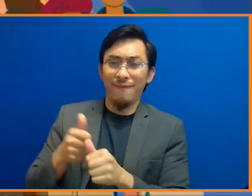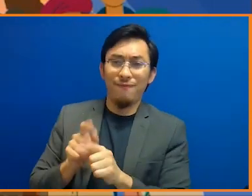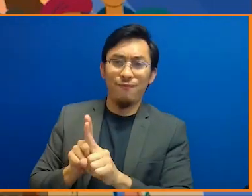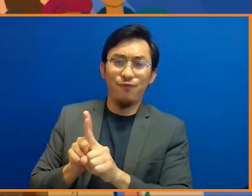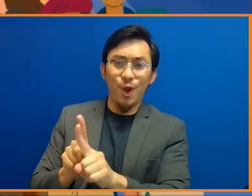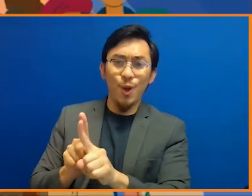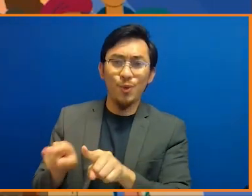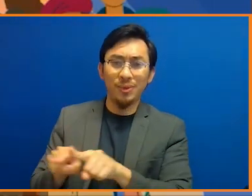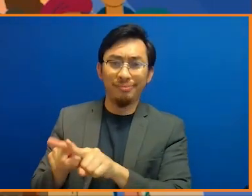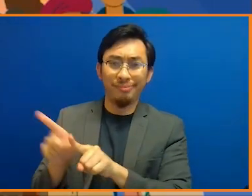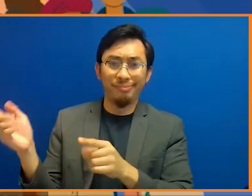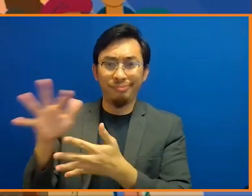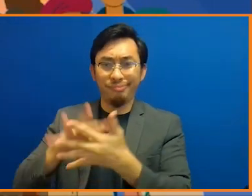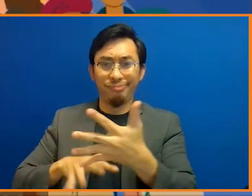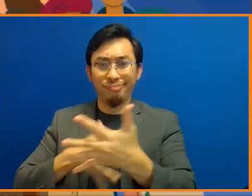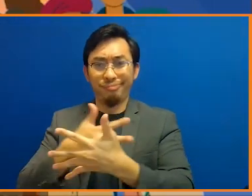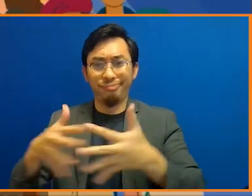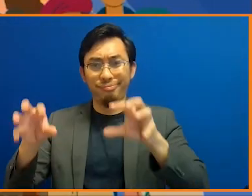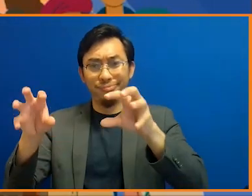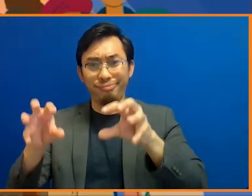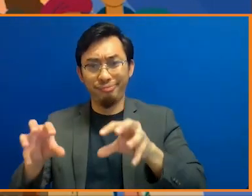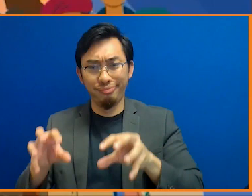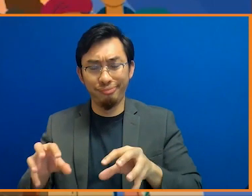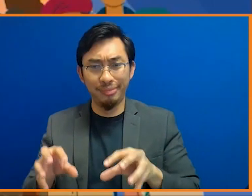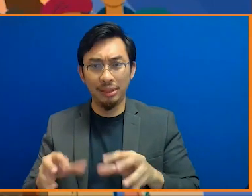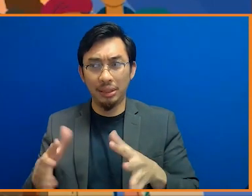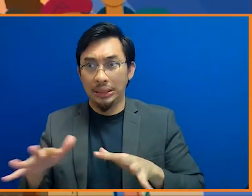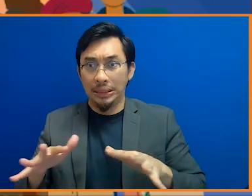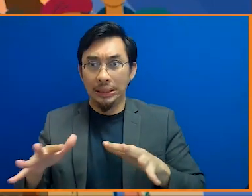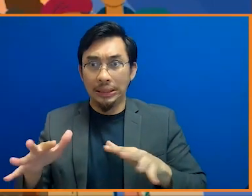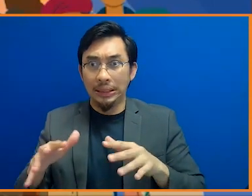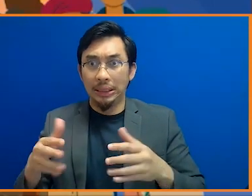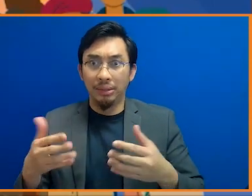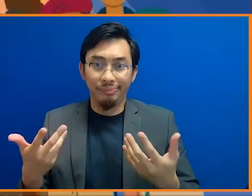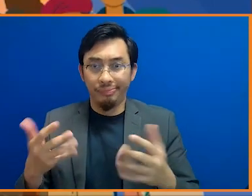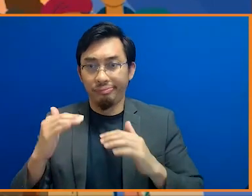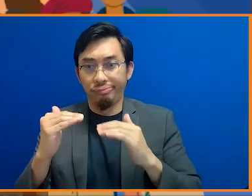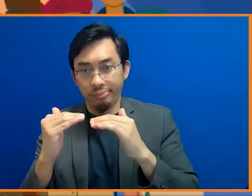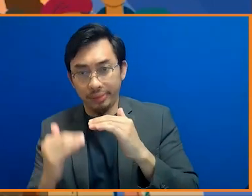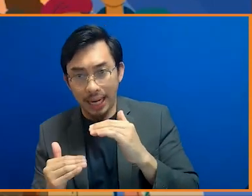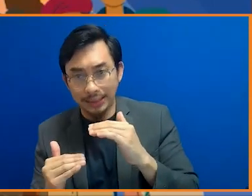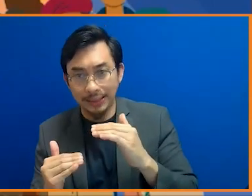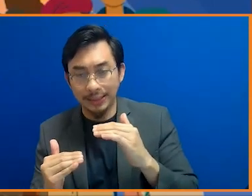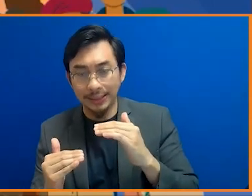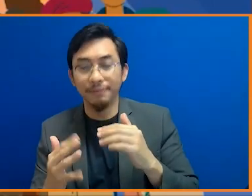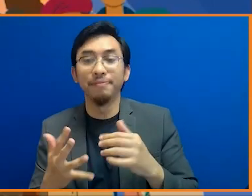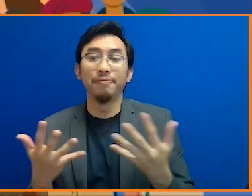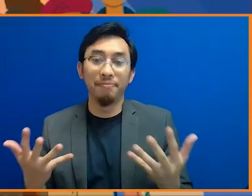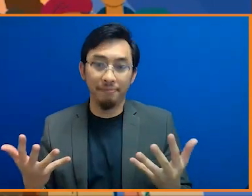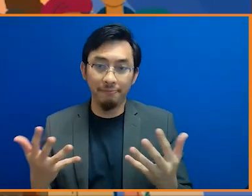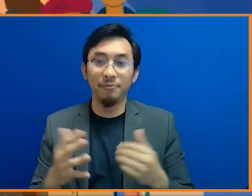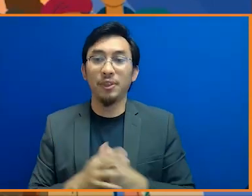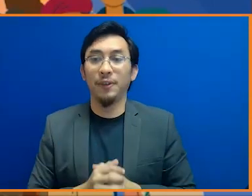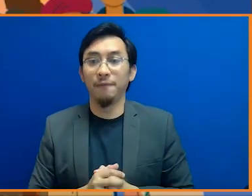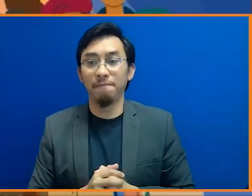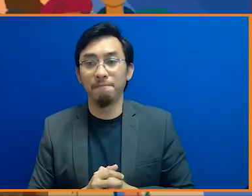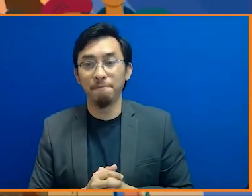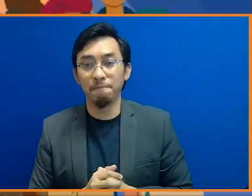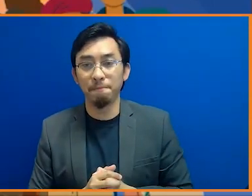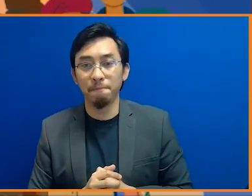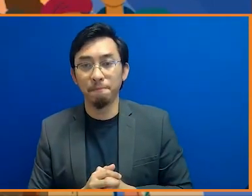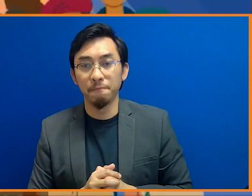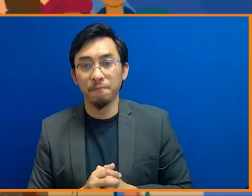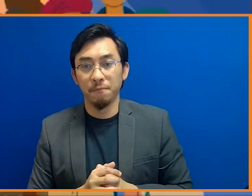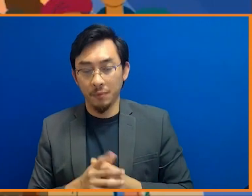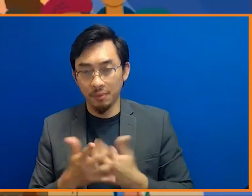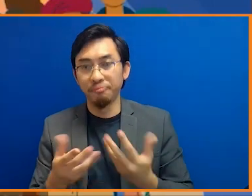to play with this kind of formula. Either we eliminate hazard or we reduce vulnerability or